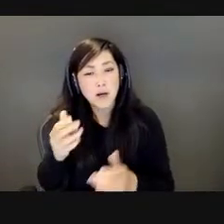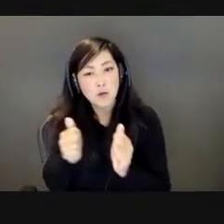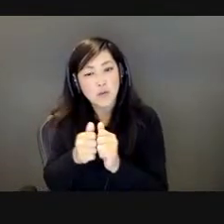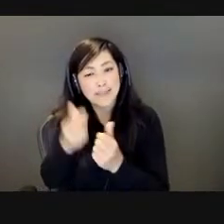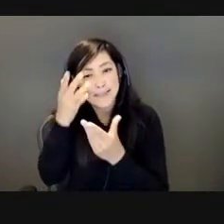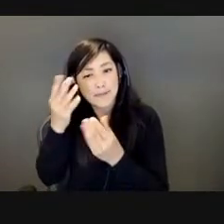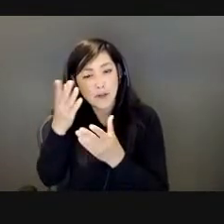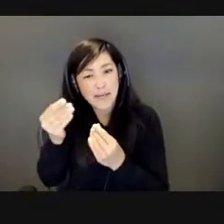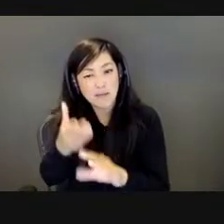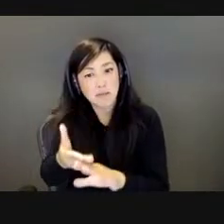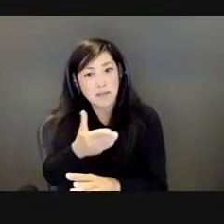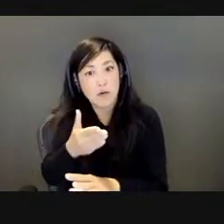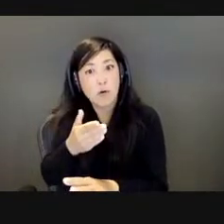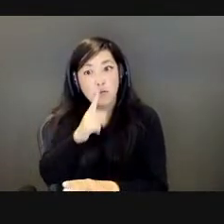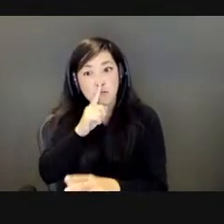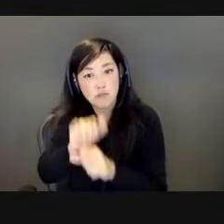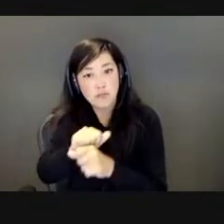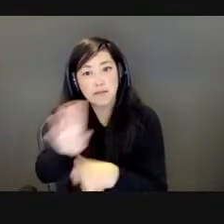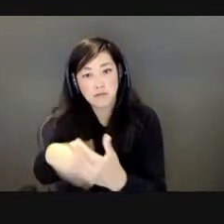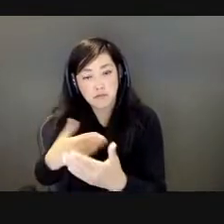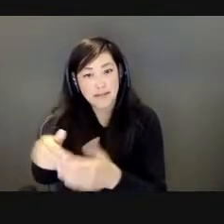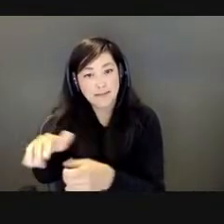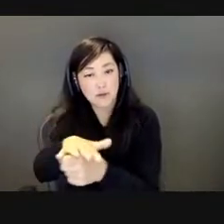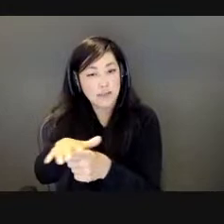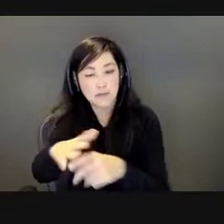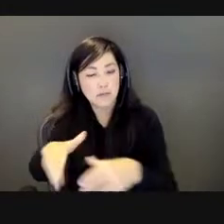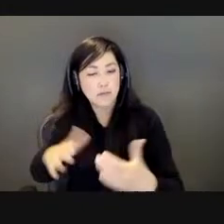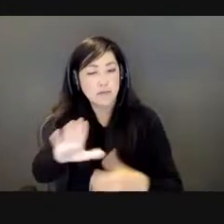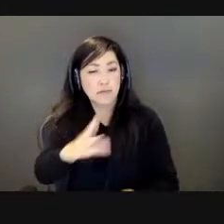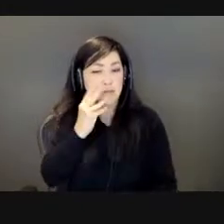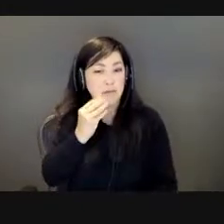that? And feel free, either of you, to jump in on this answer.